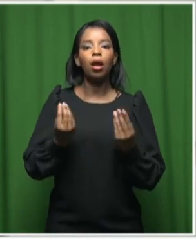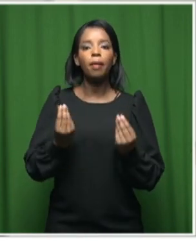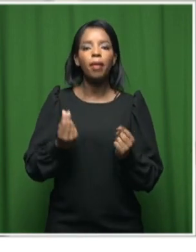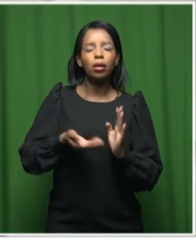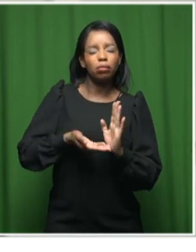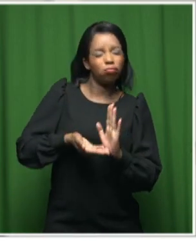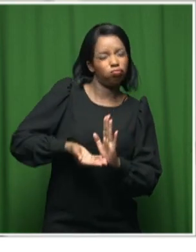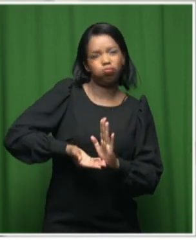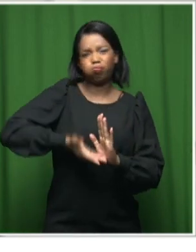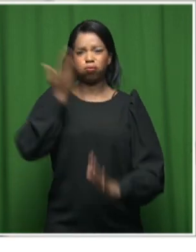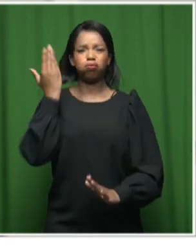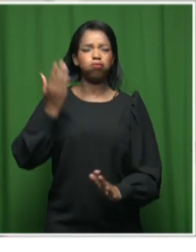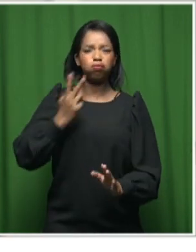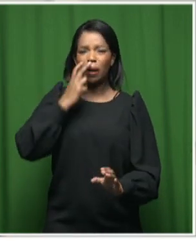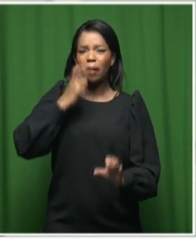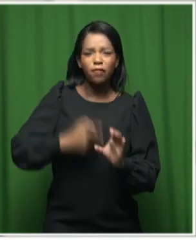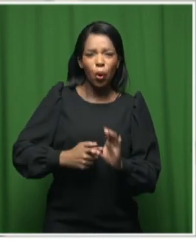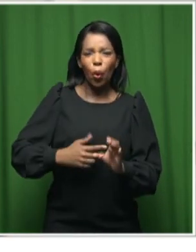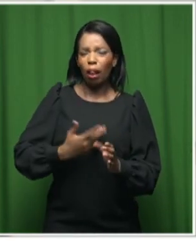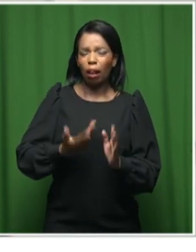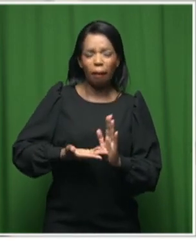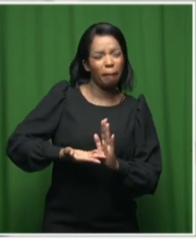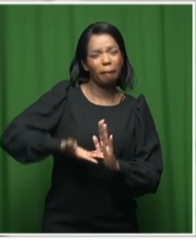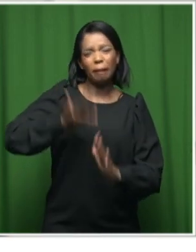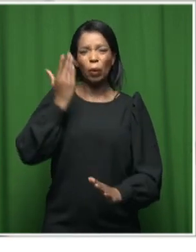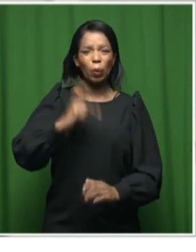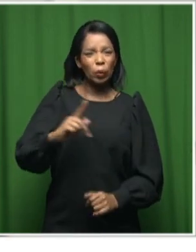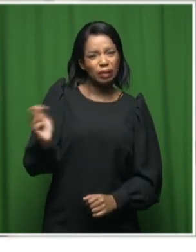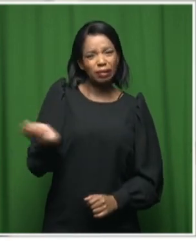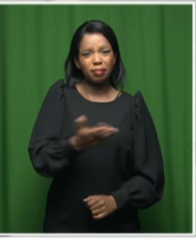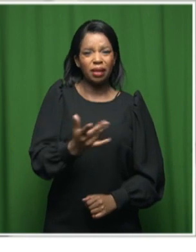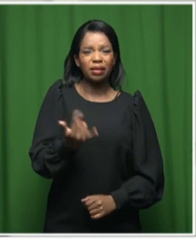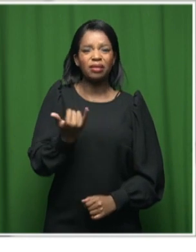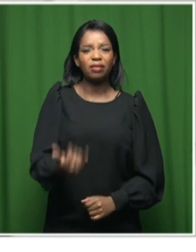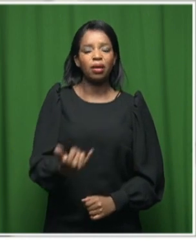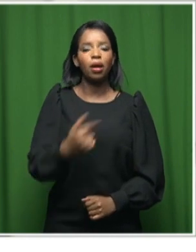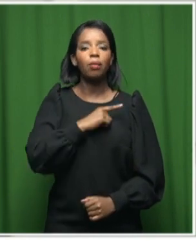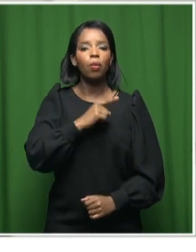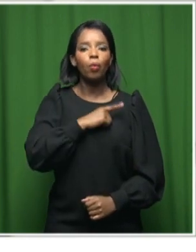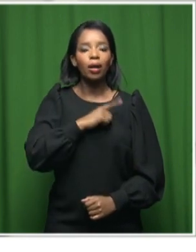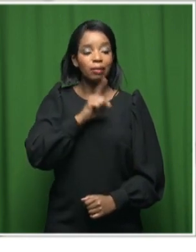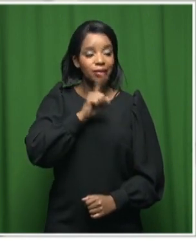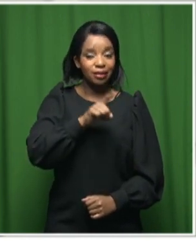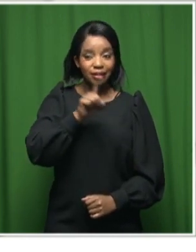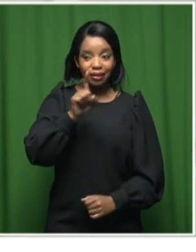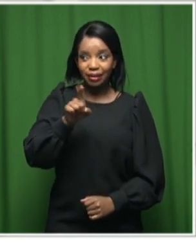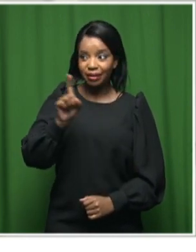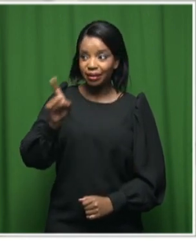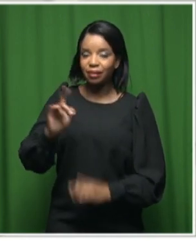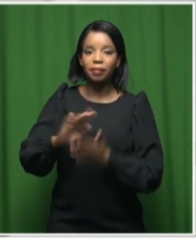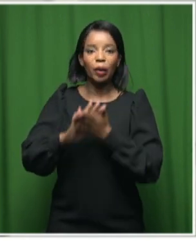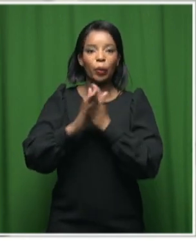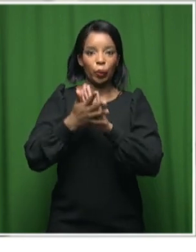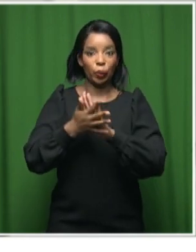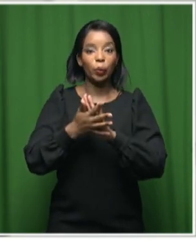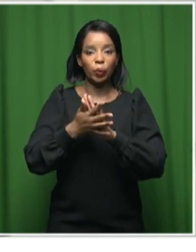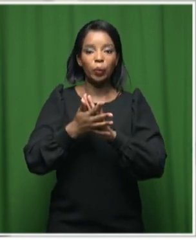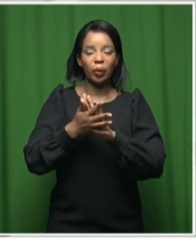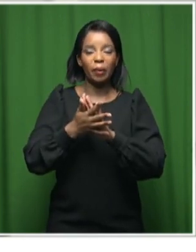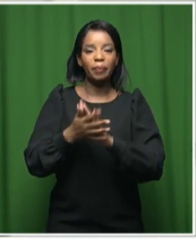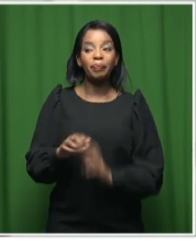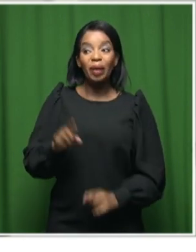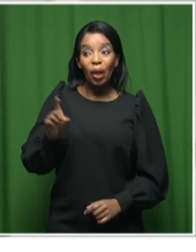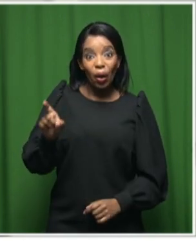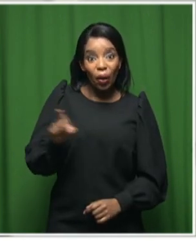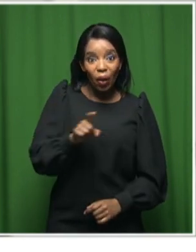as other prices, fuel prices, as a result of global commodity prices. So all that required